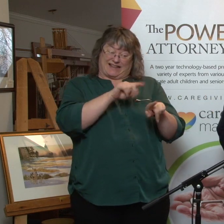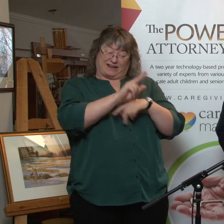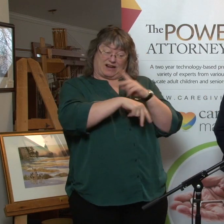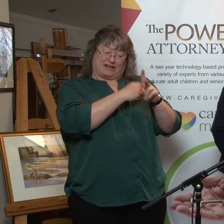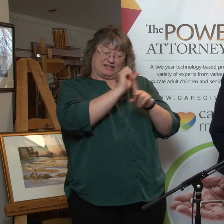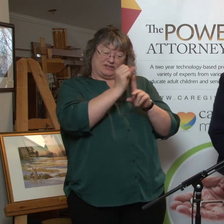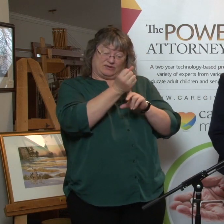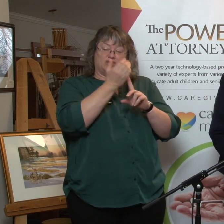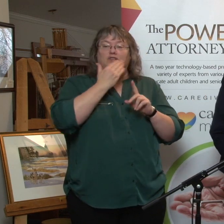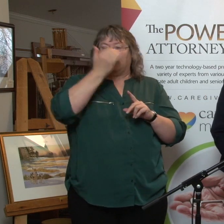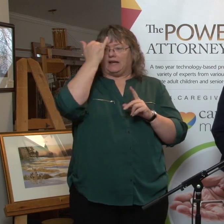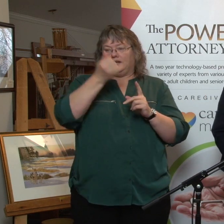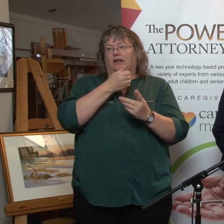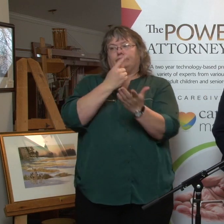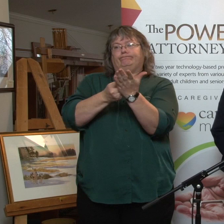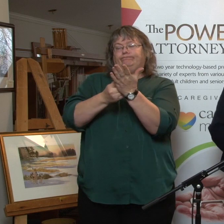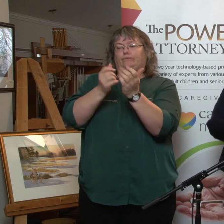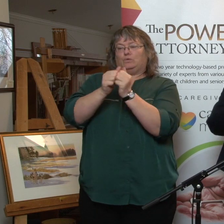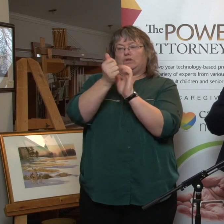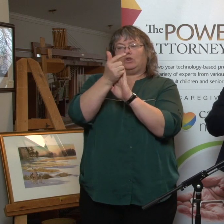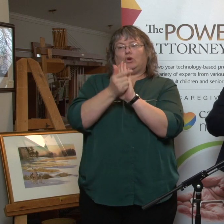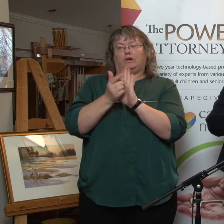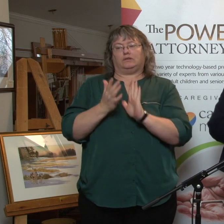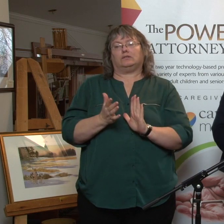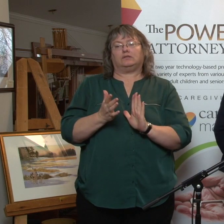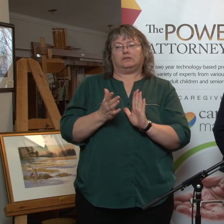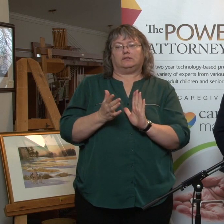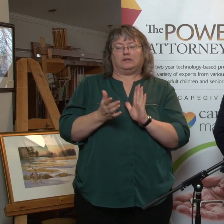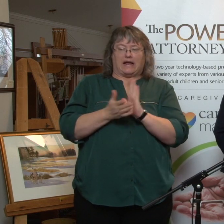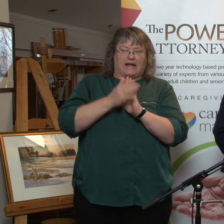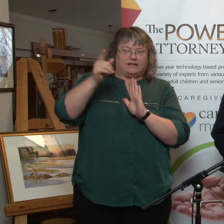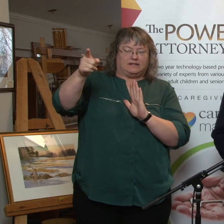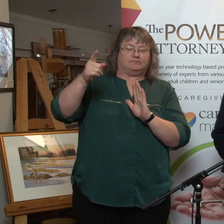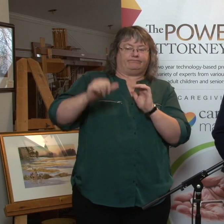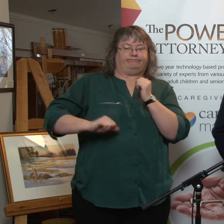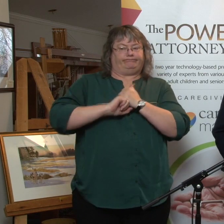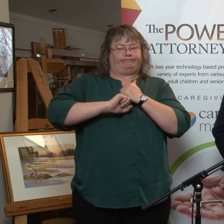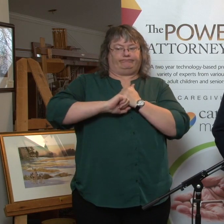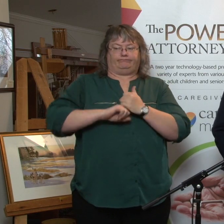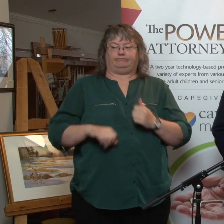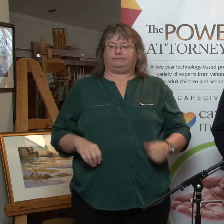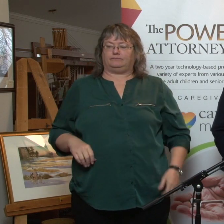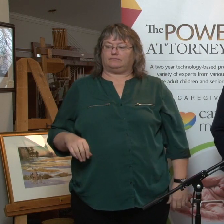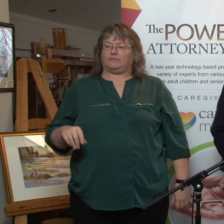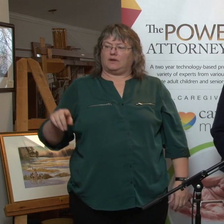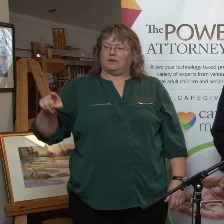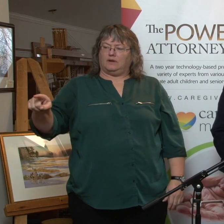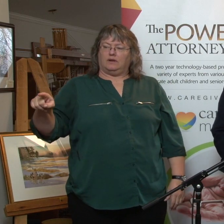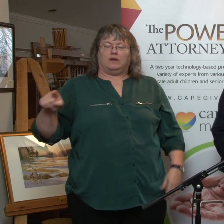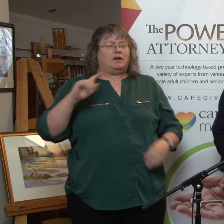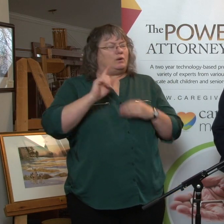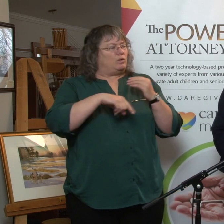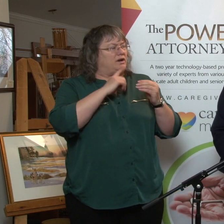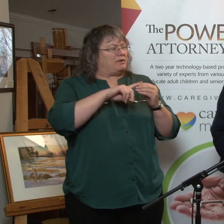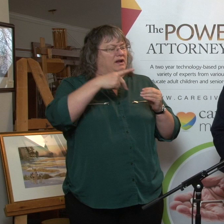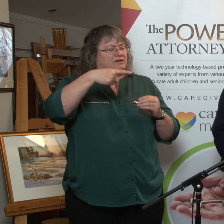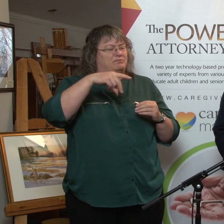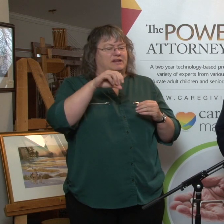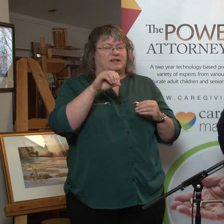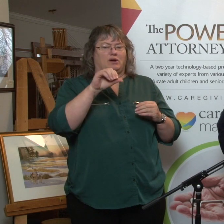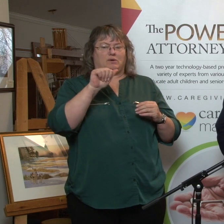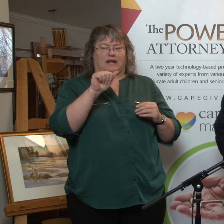you should go to a lawyer. It's important to have that lawyer as your backer. What about having your power of